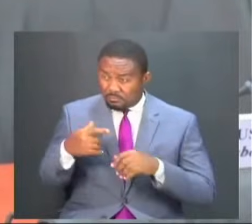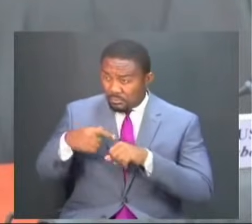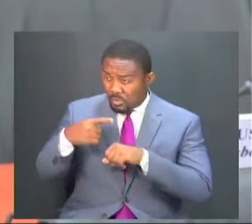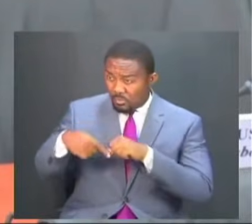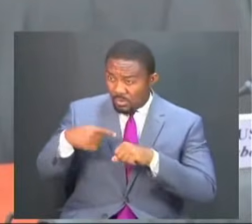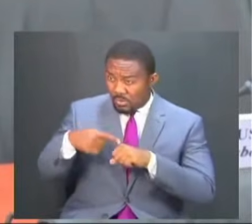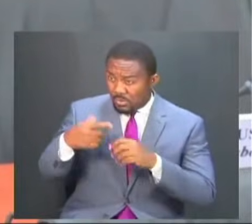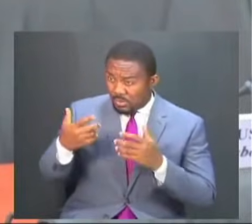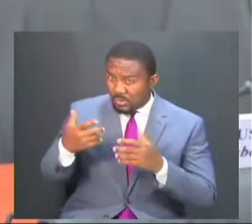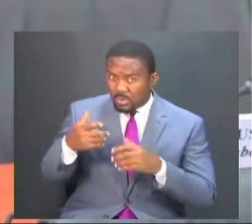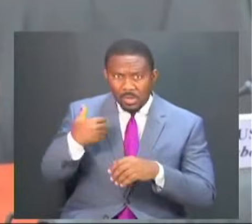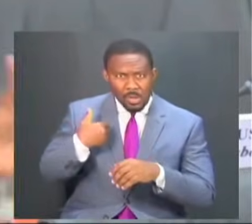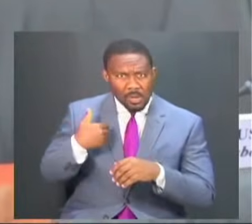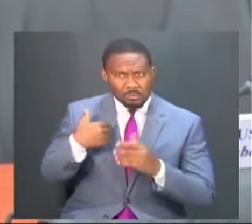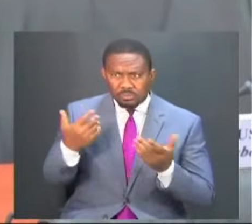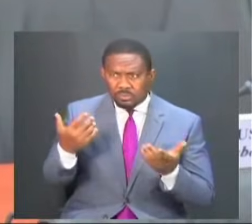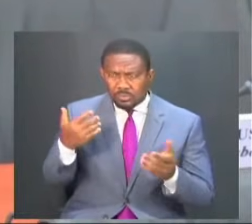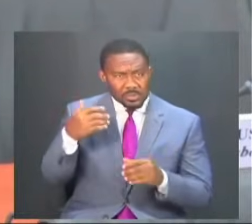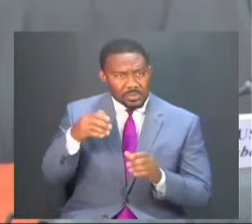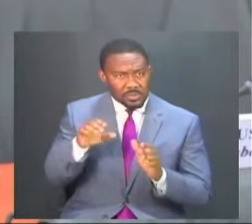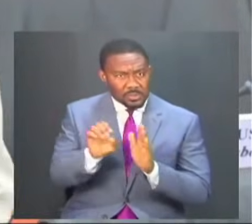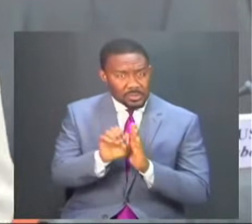have developed. Obuasi, Takwa,